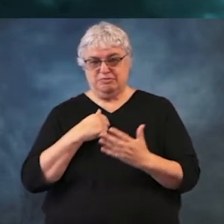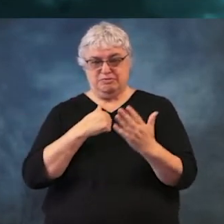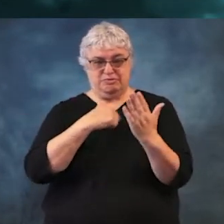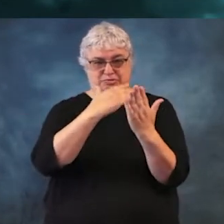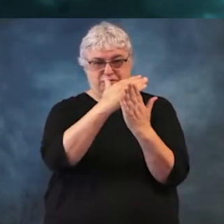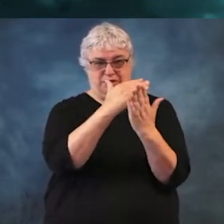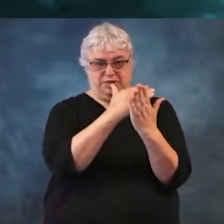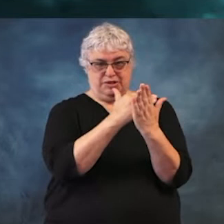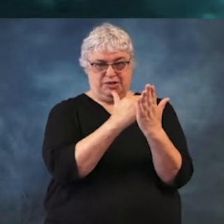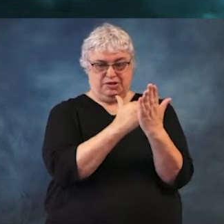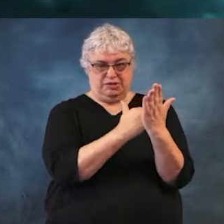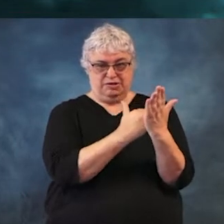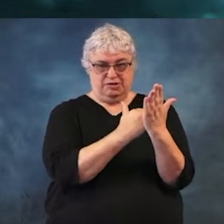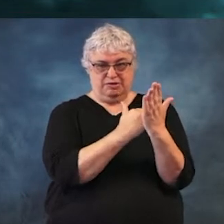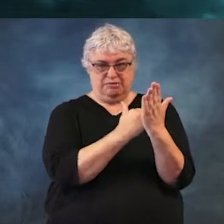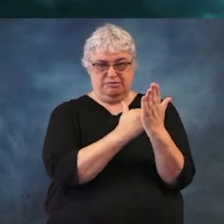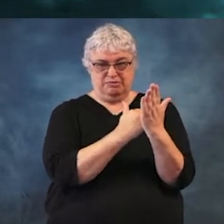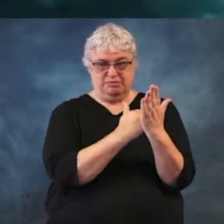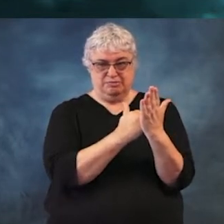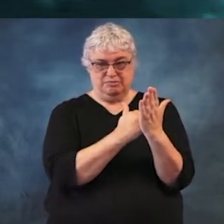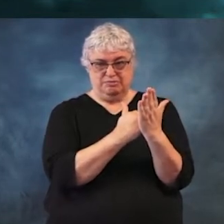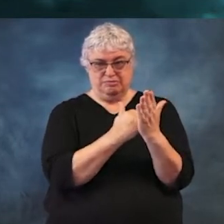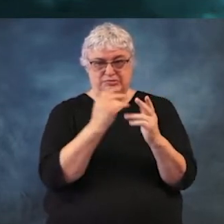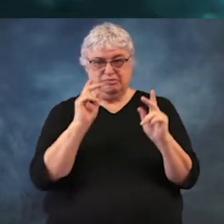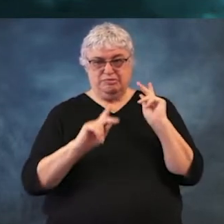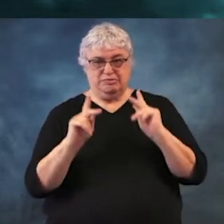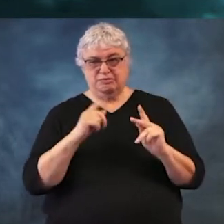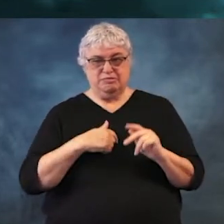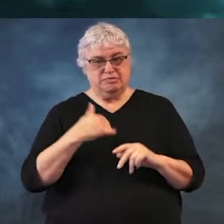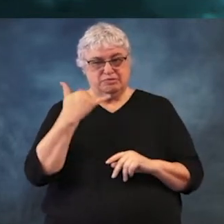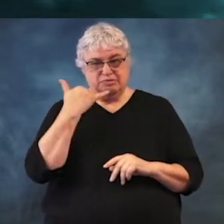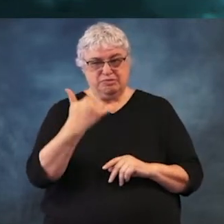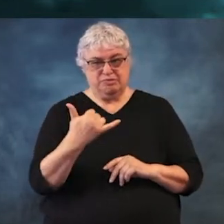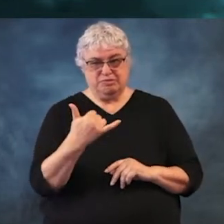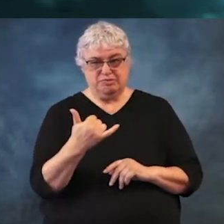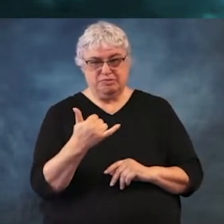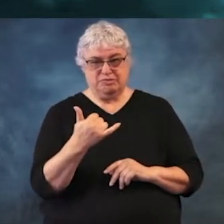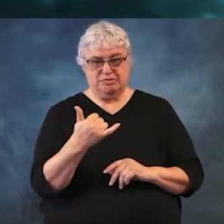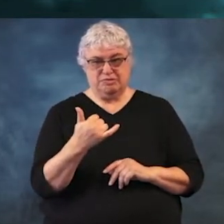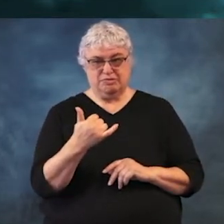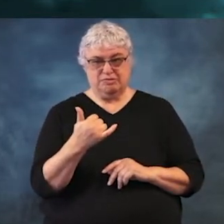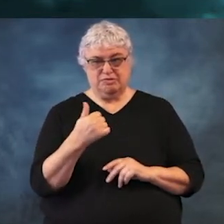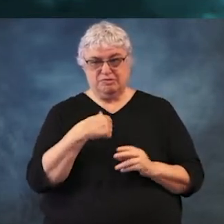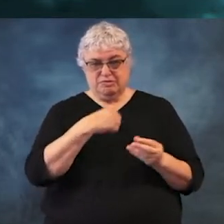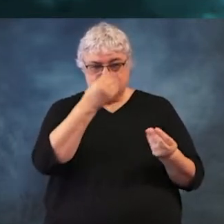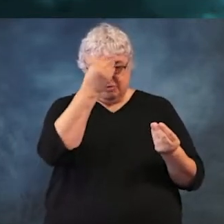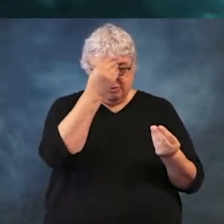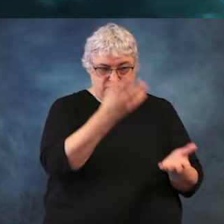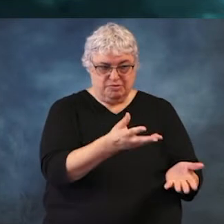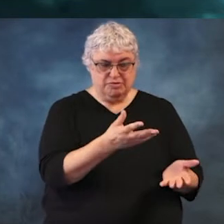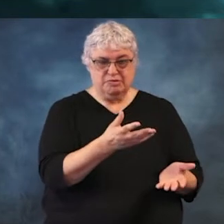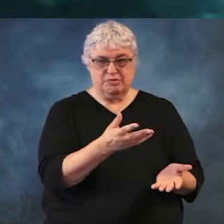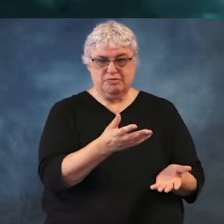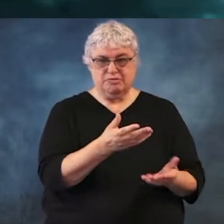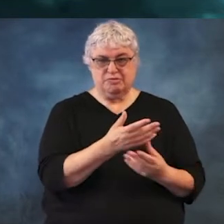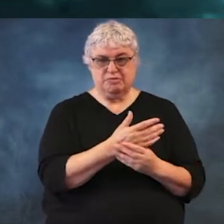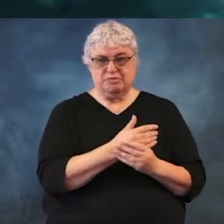list, and I have a list of people that I can call, and I let them know,